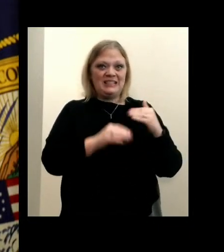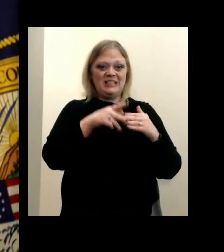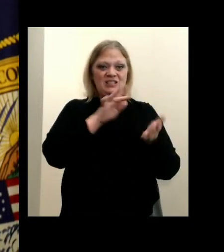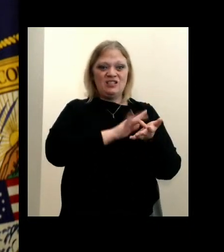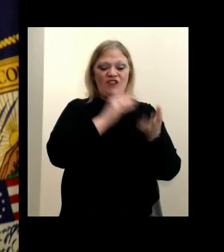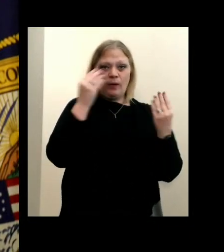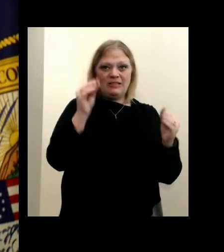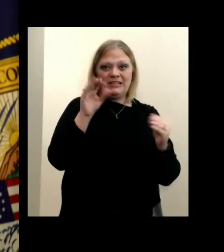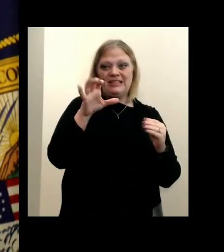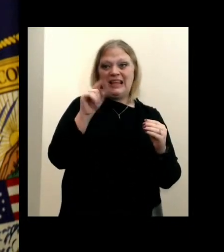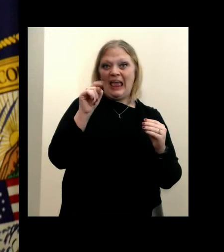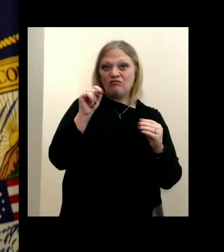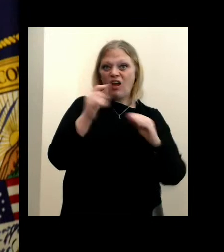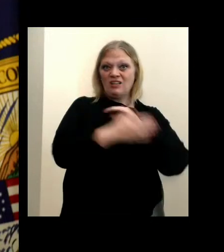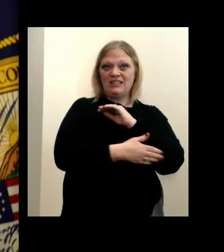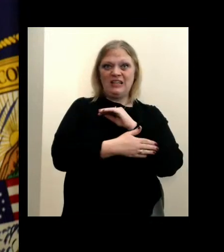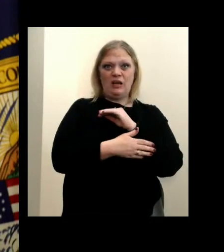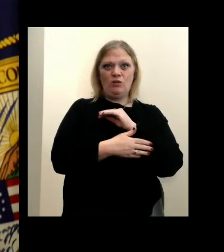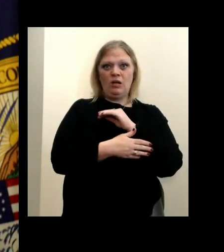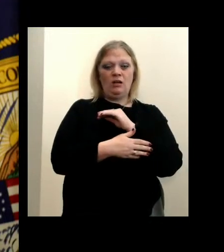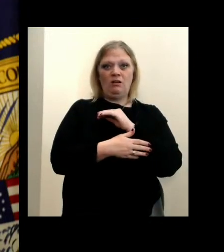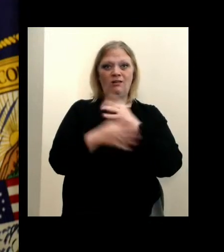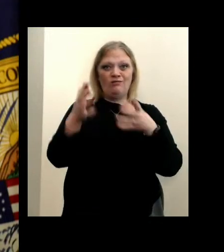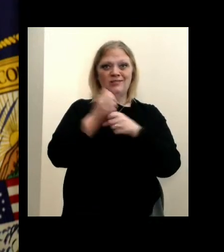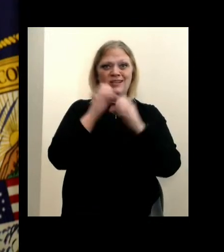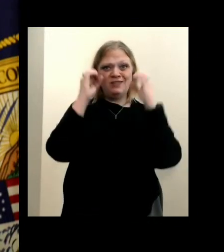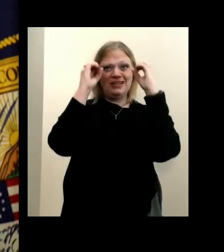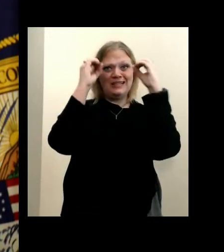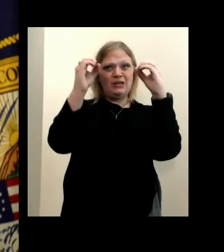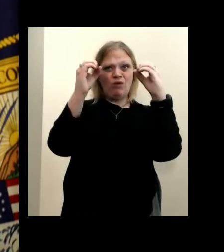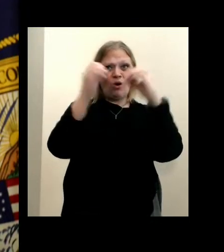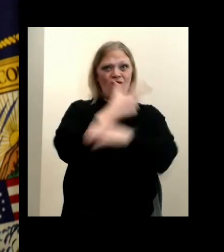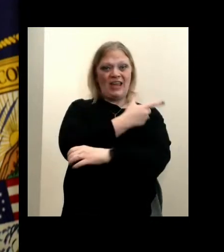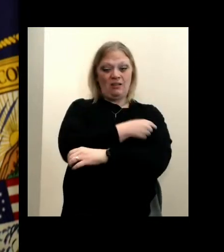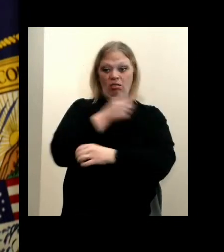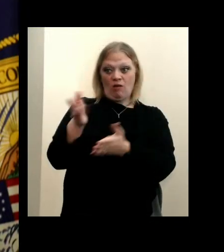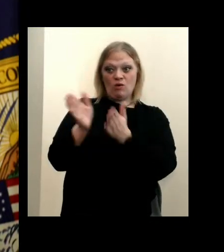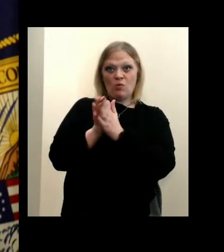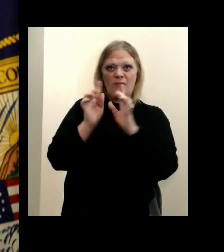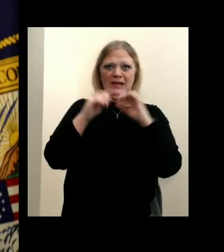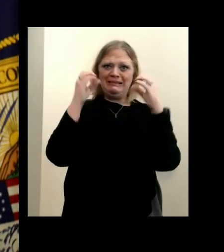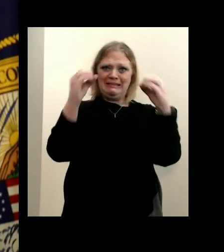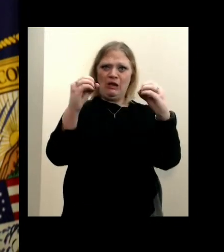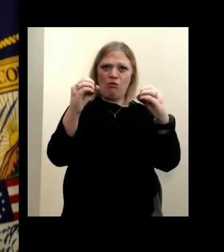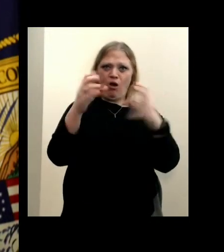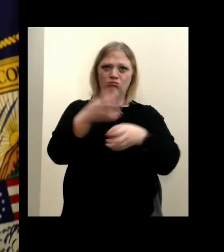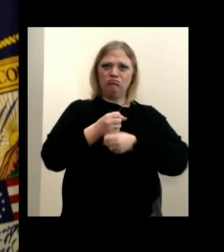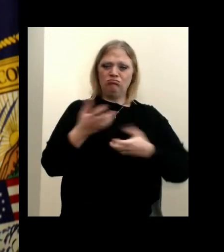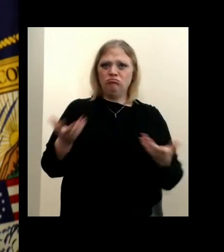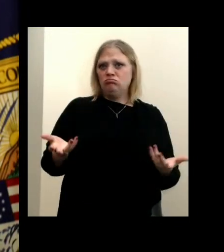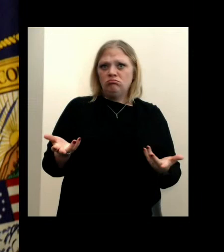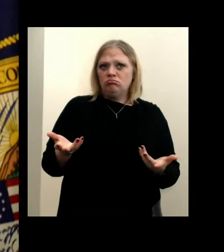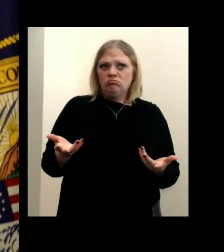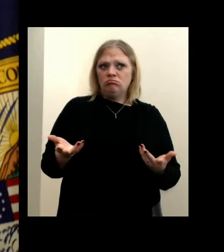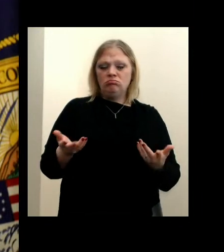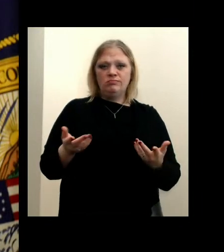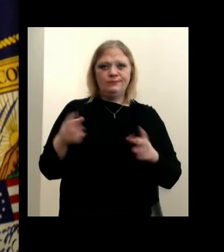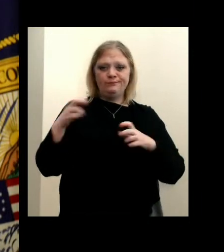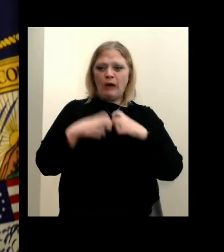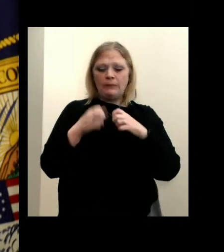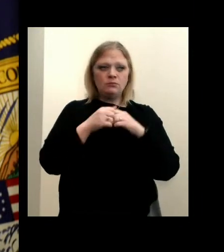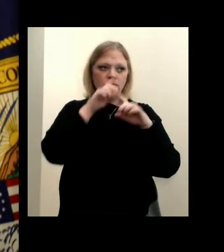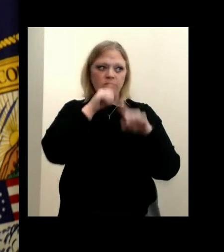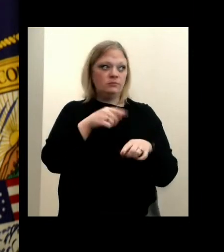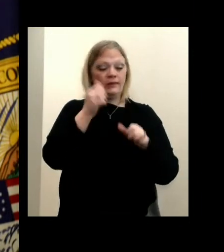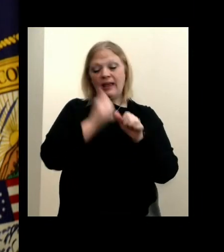County a week or so ago got no vaccines, even though they requested them, so there were problems with the way that the ordering was done. Every county's